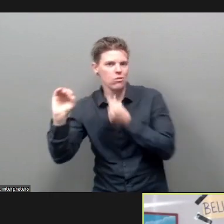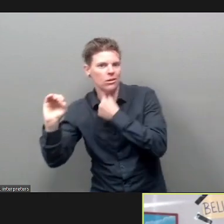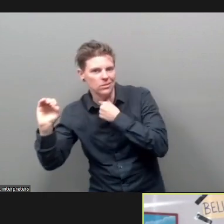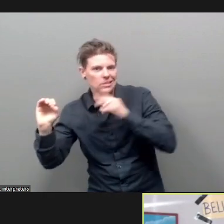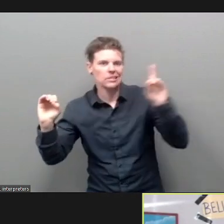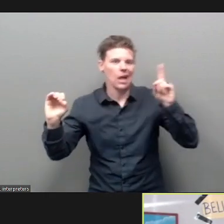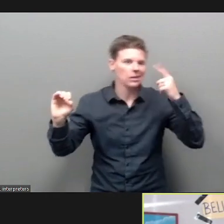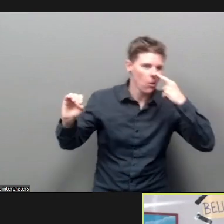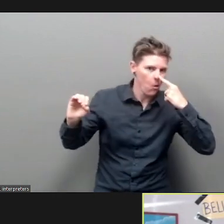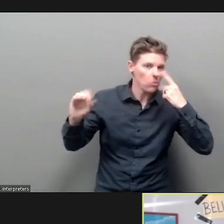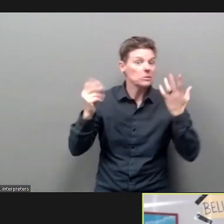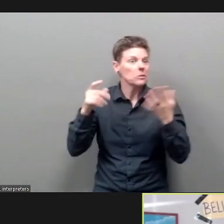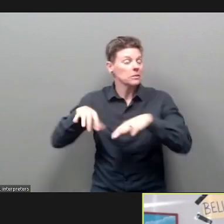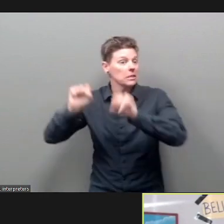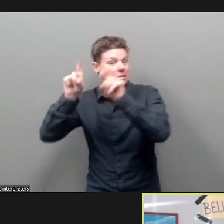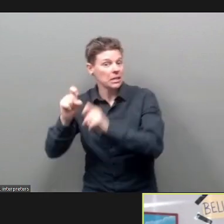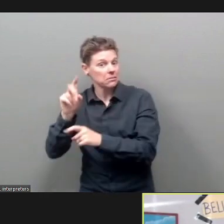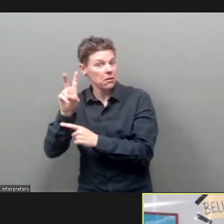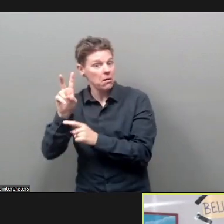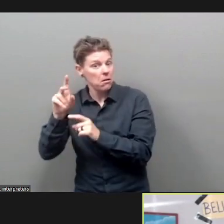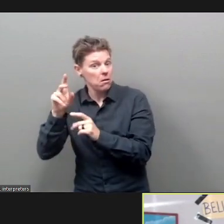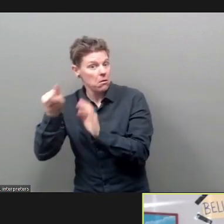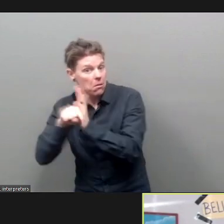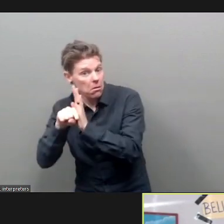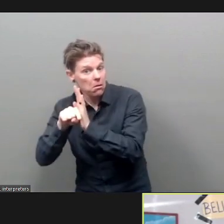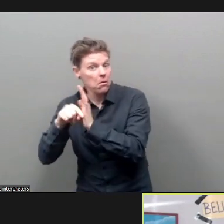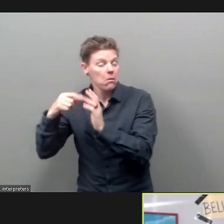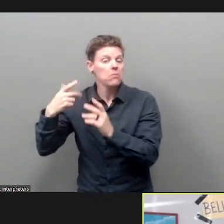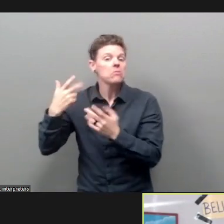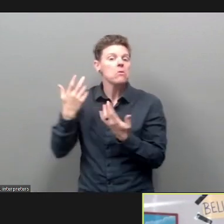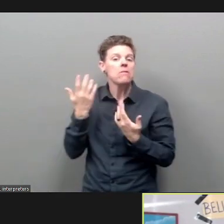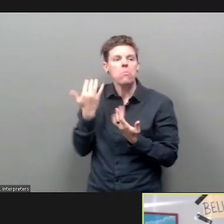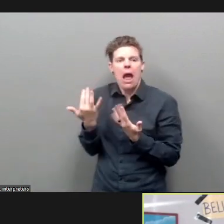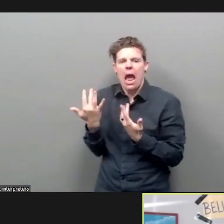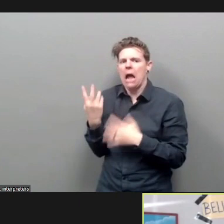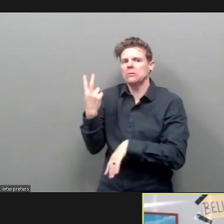negative, wait a few days if you're still symptomatic to take another test.